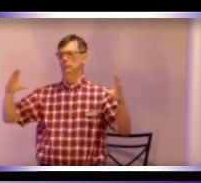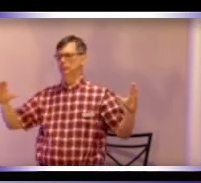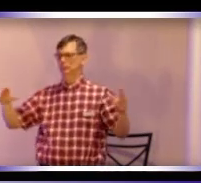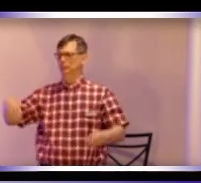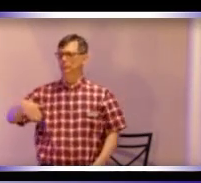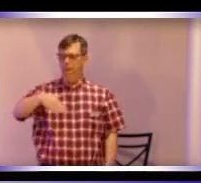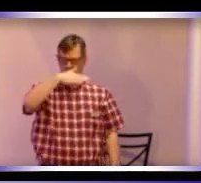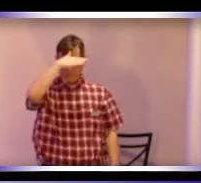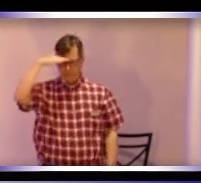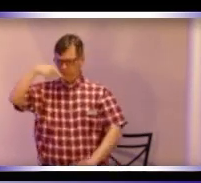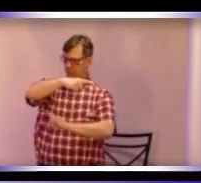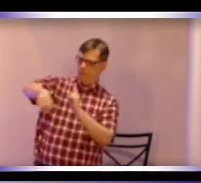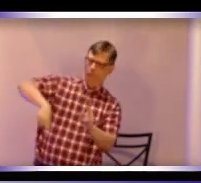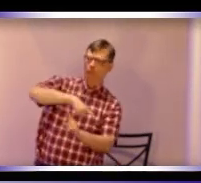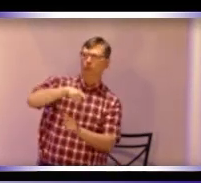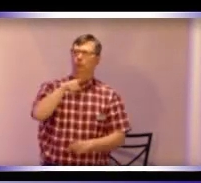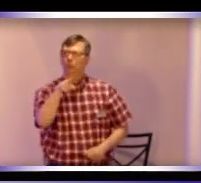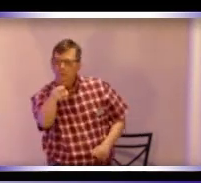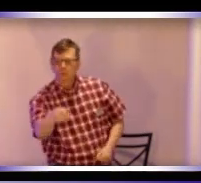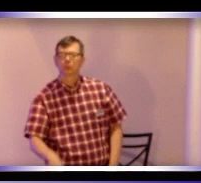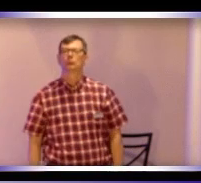Look around you